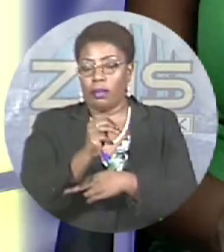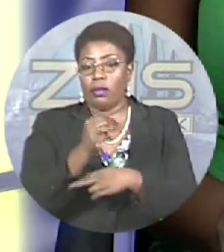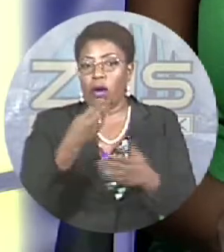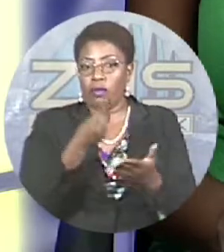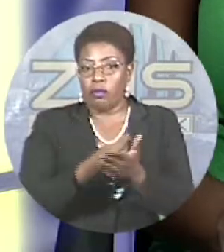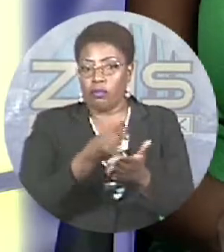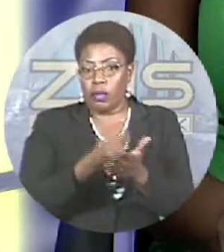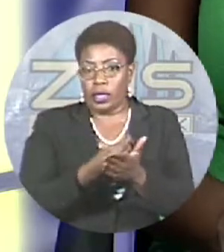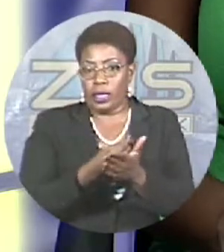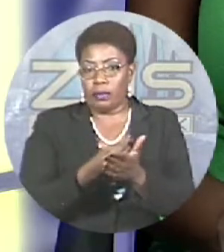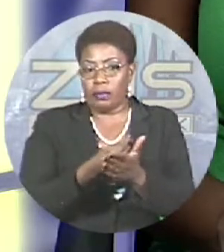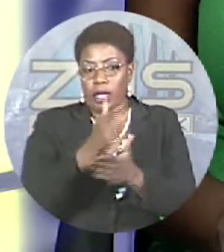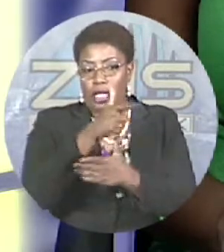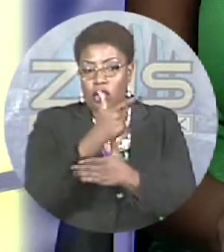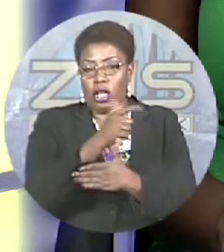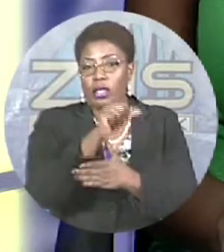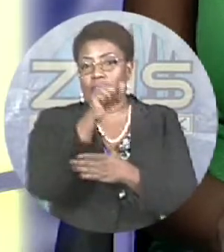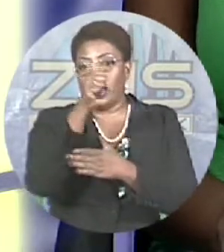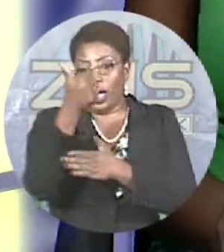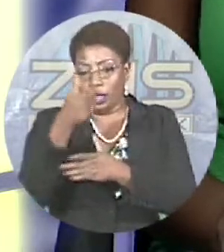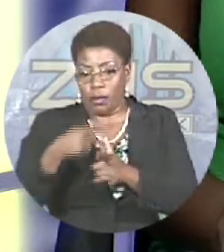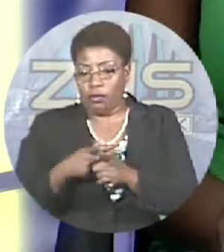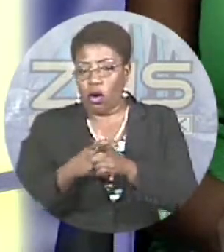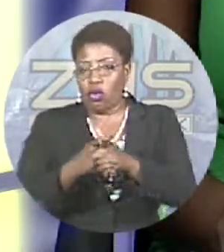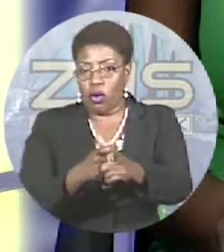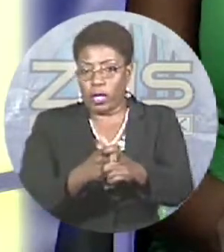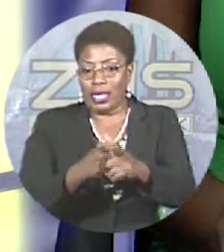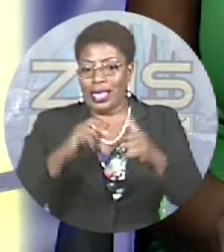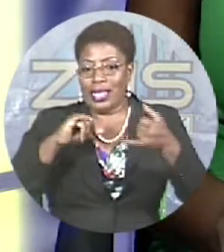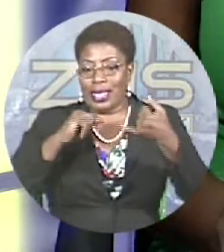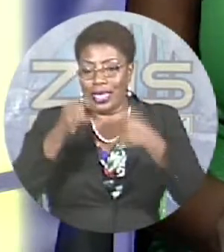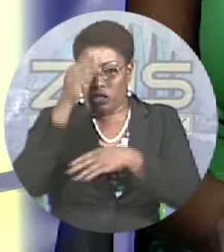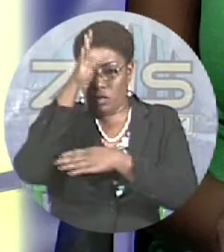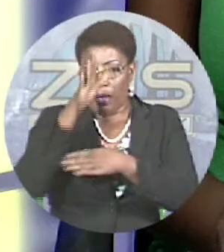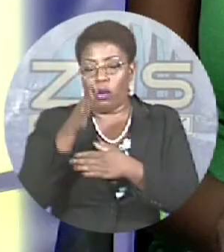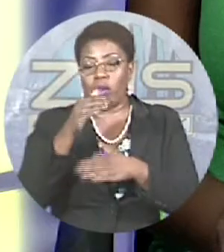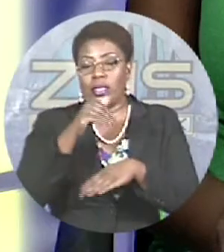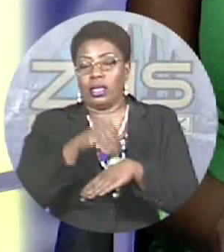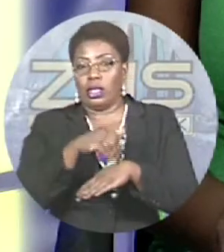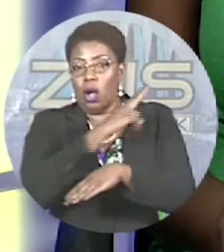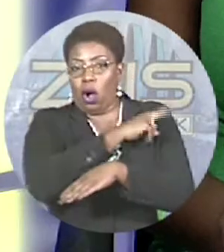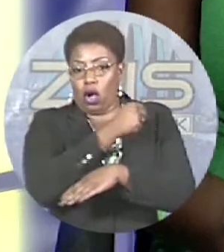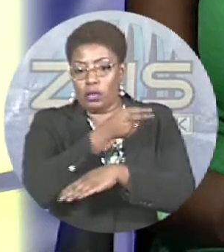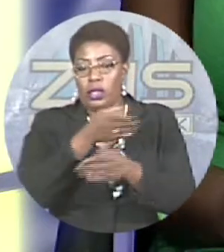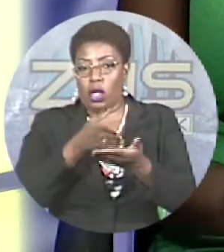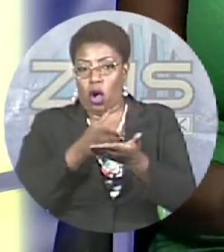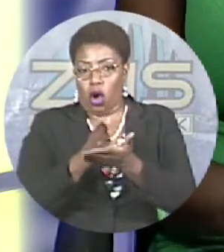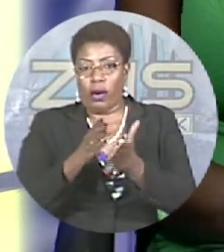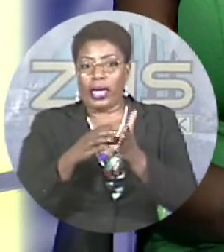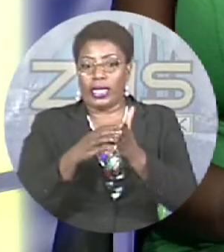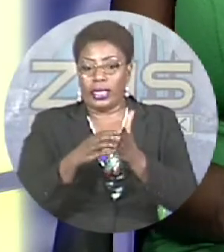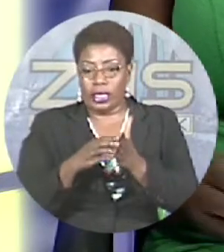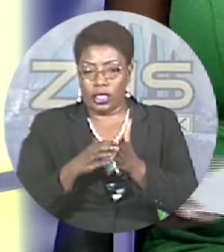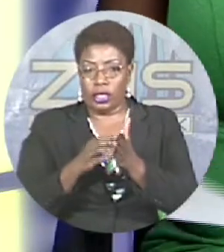and shot the other before fleeing on foot. The injured man was taken to hospital where he is listed in stable condition tonight.